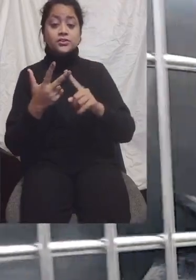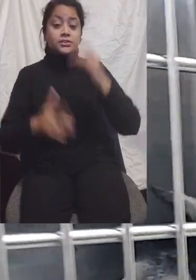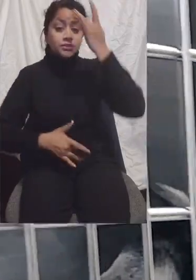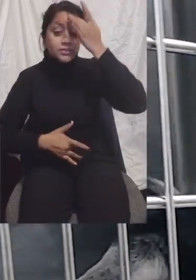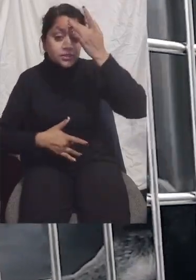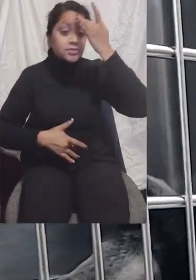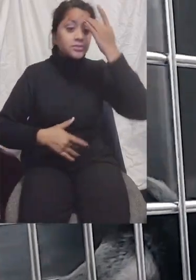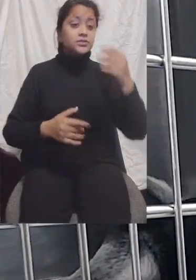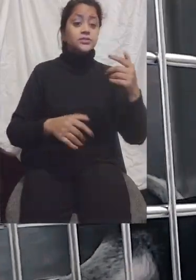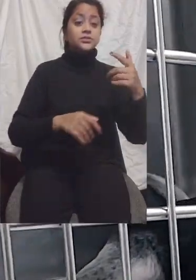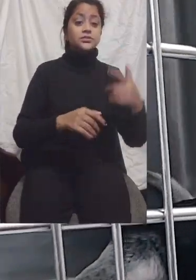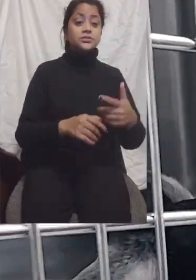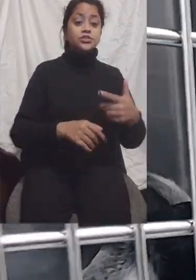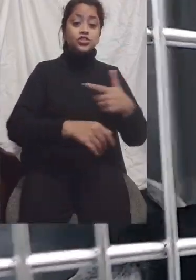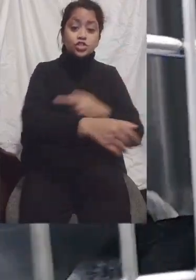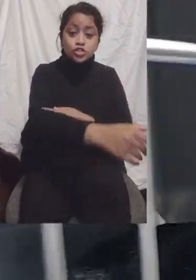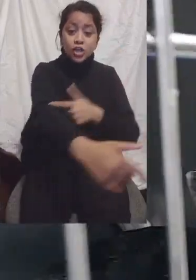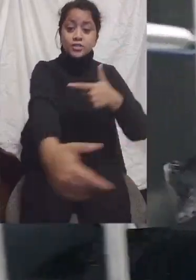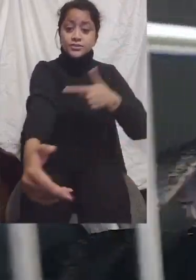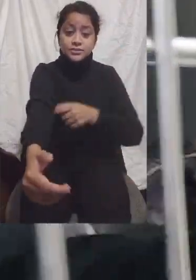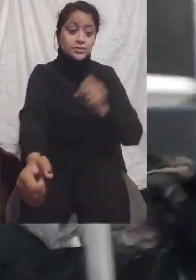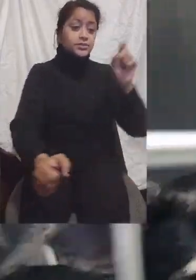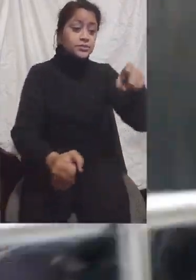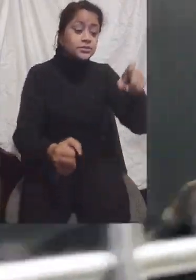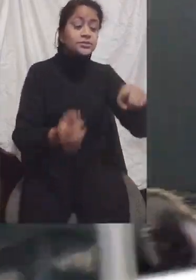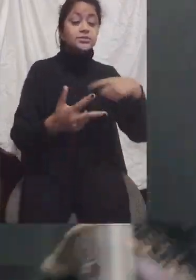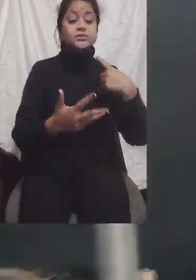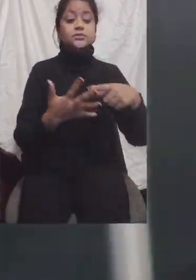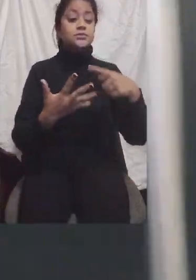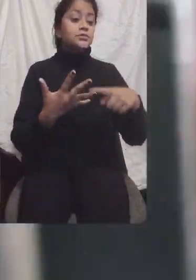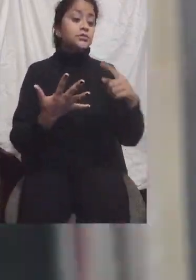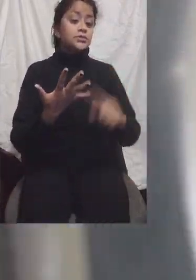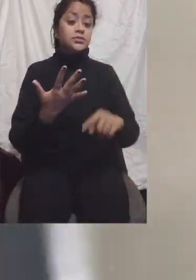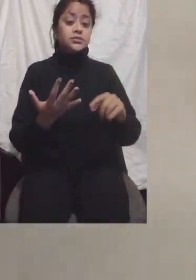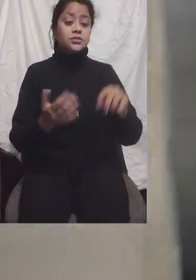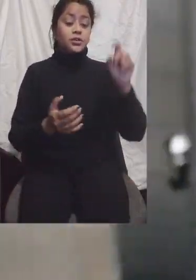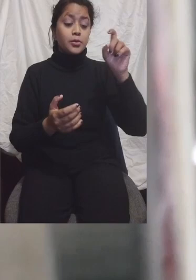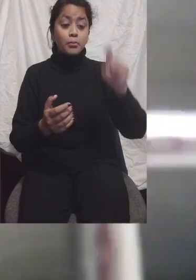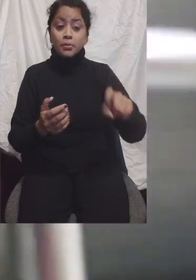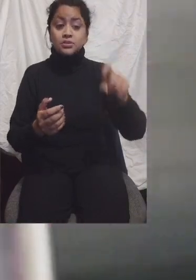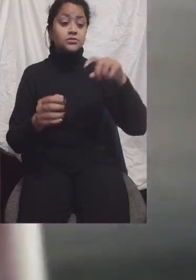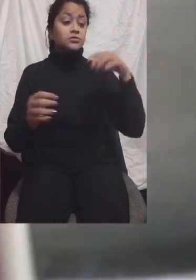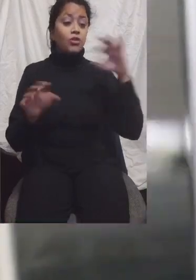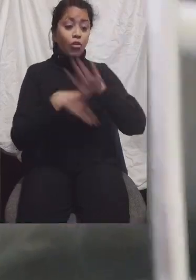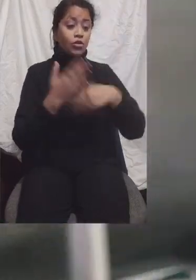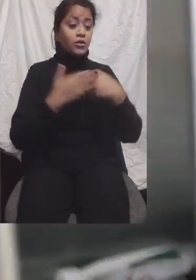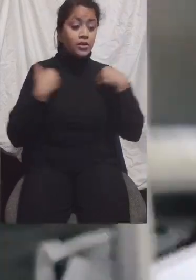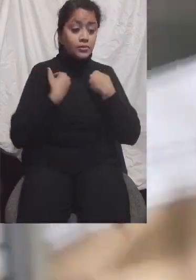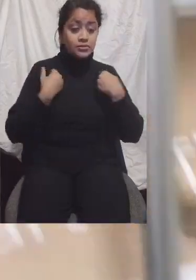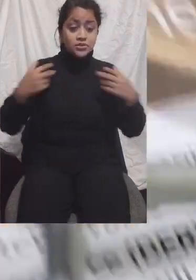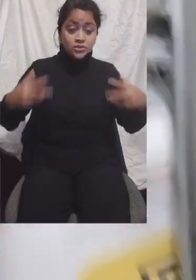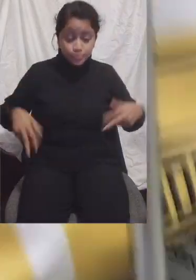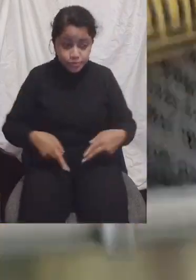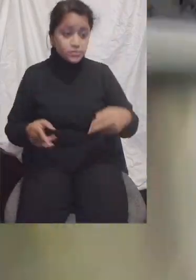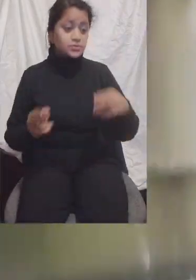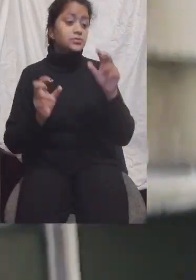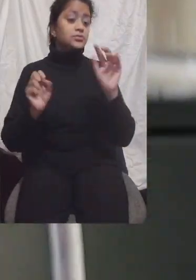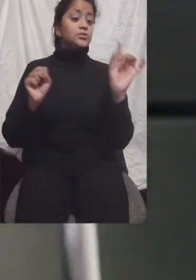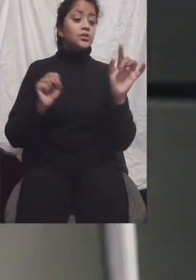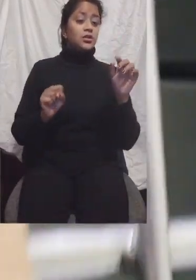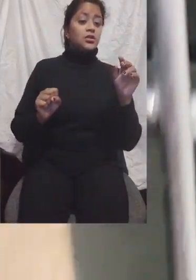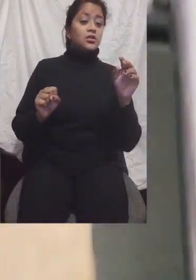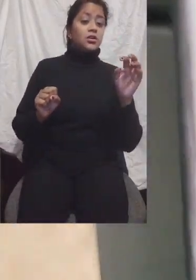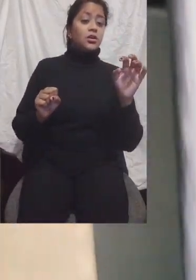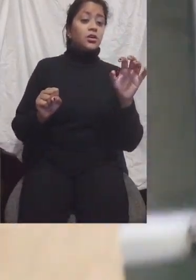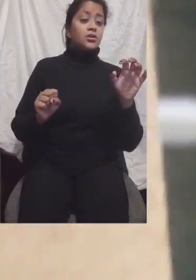heartworm disease, getting the vaccinations every year. It's very important that all the animals are spayed and neutered. We microchip